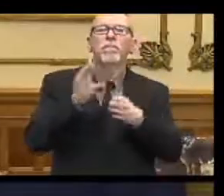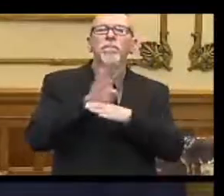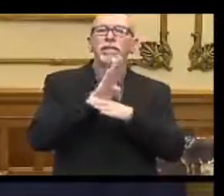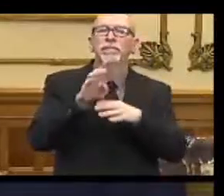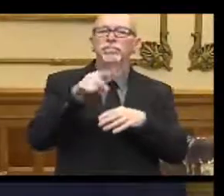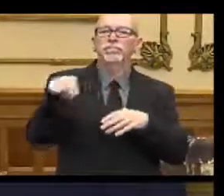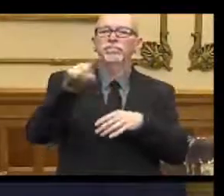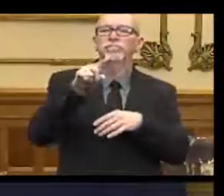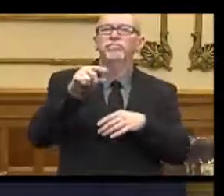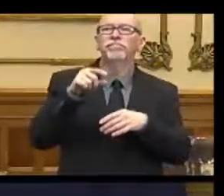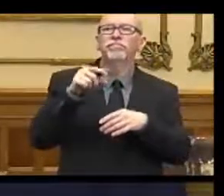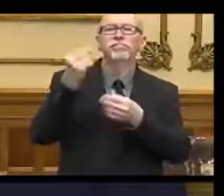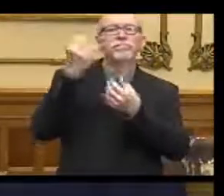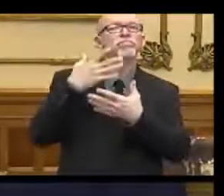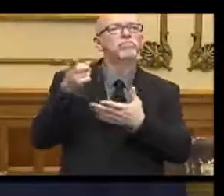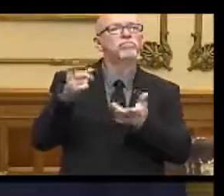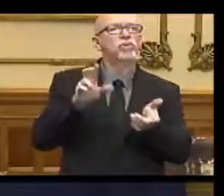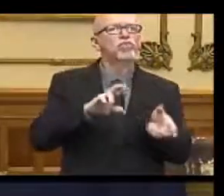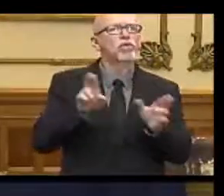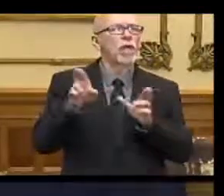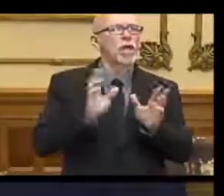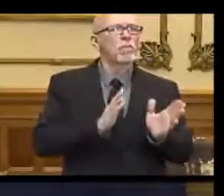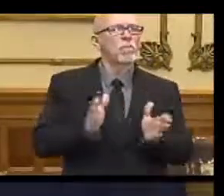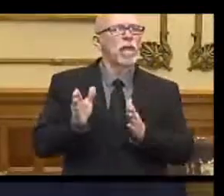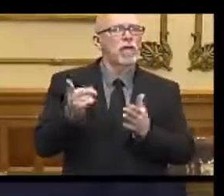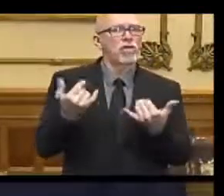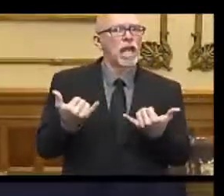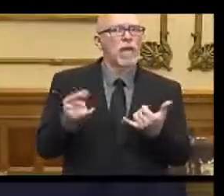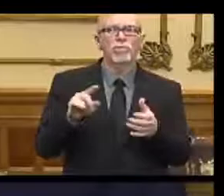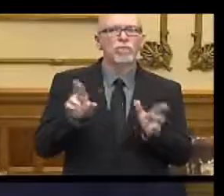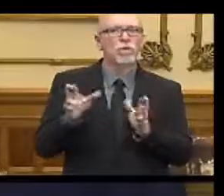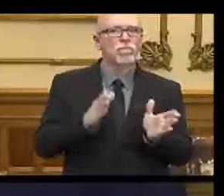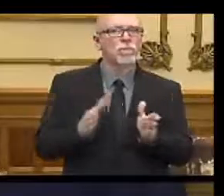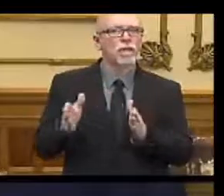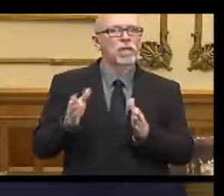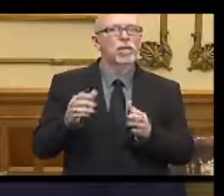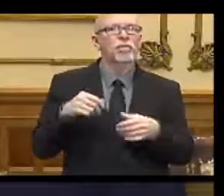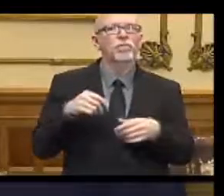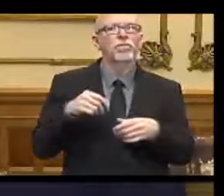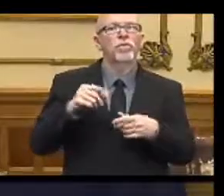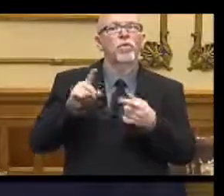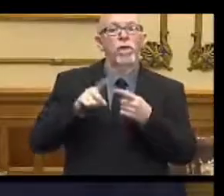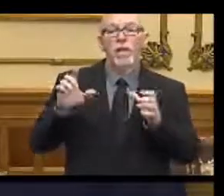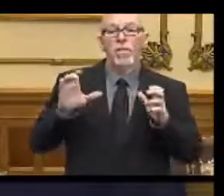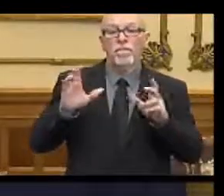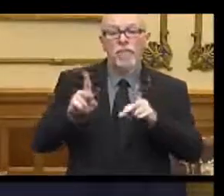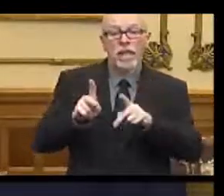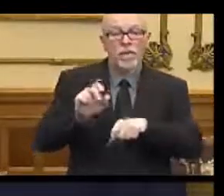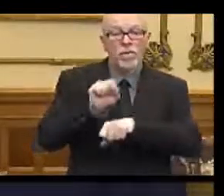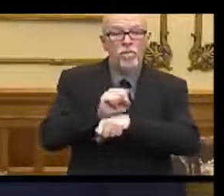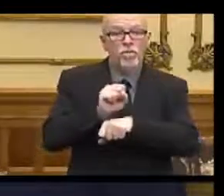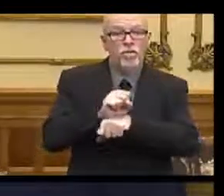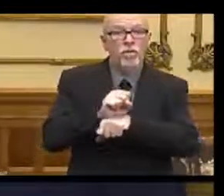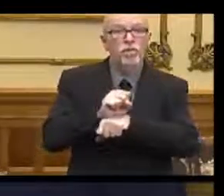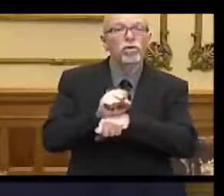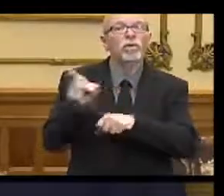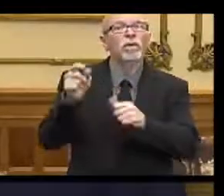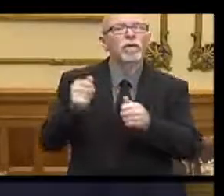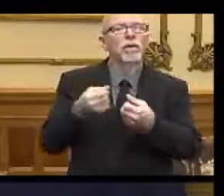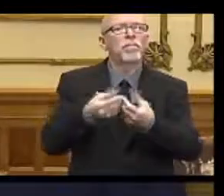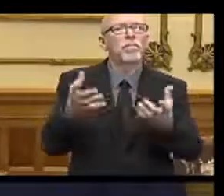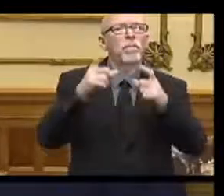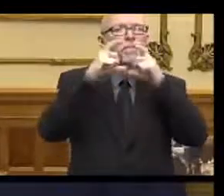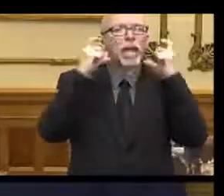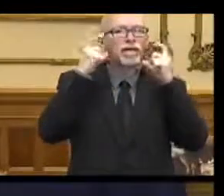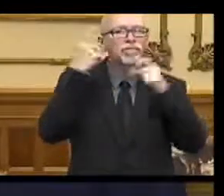businesses are telling us that they are prepared now, when they come back online, to provide masks for